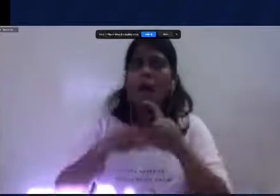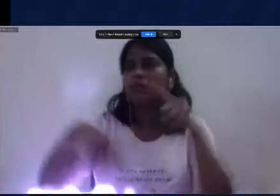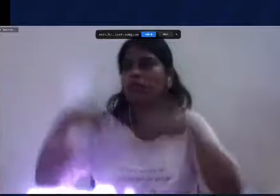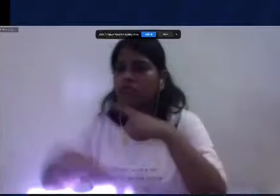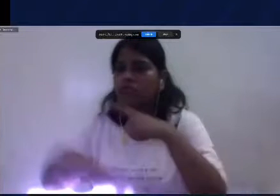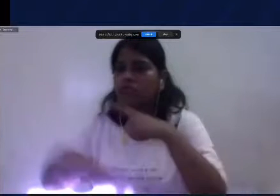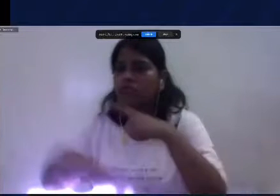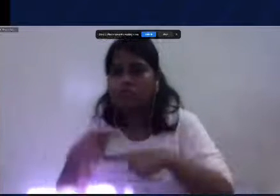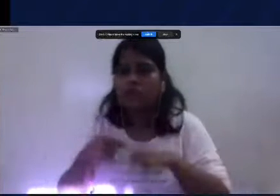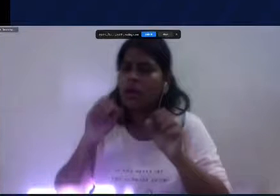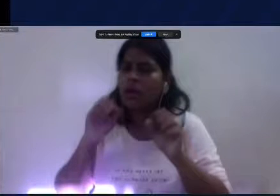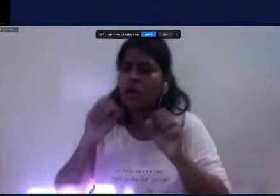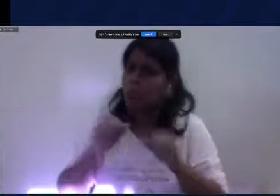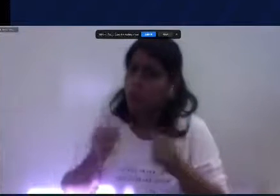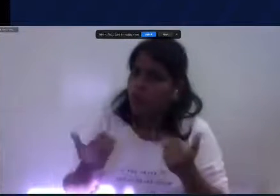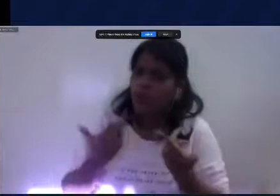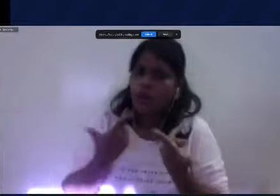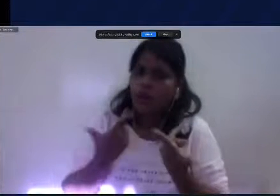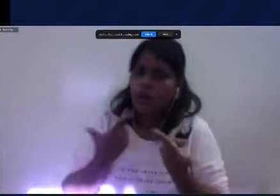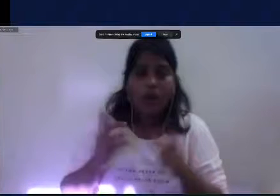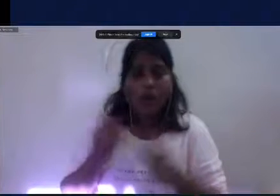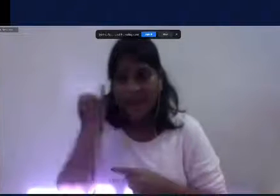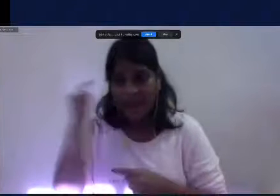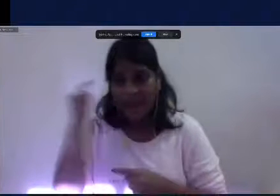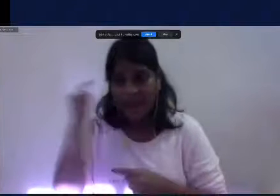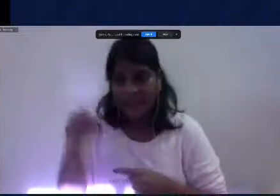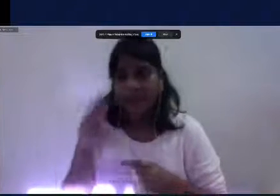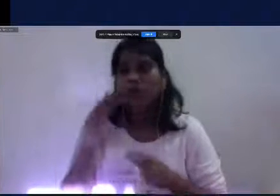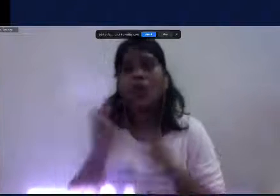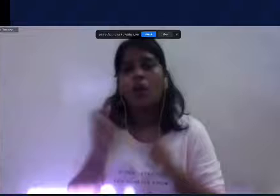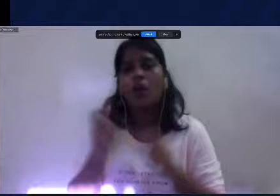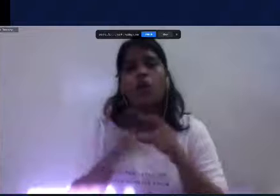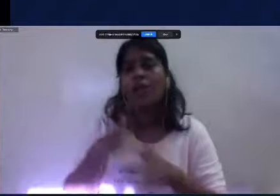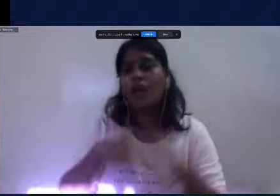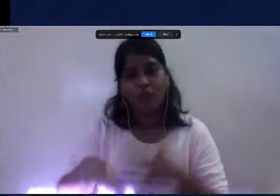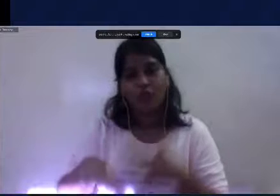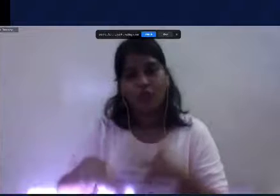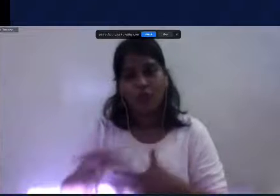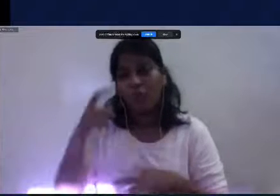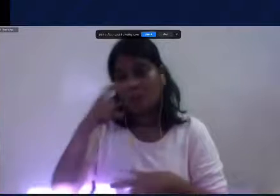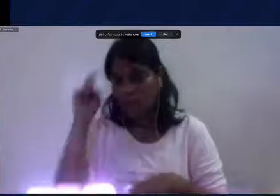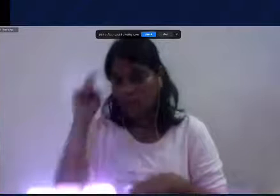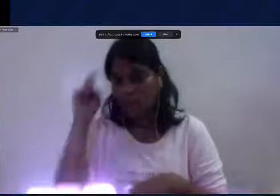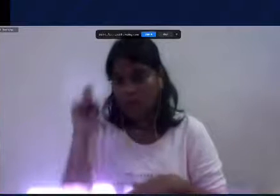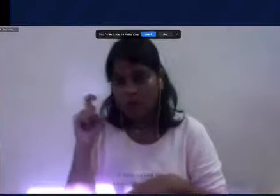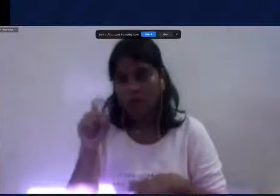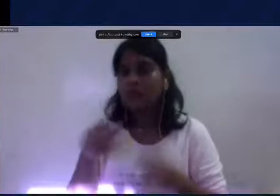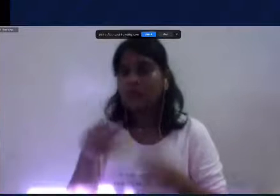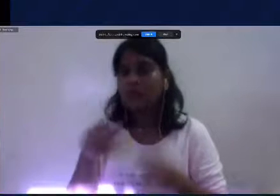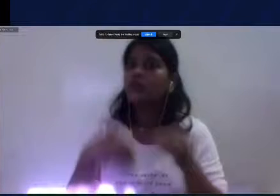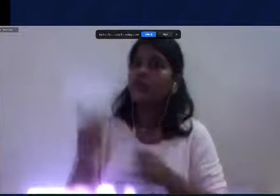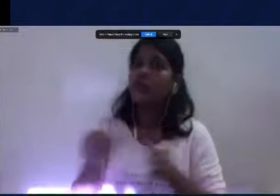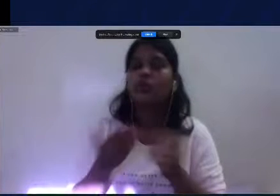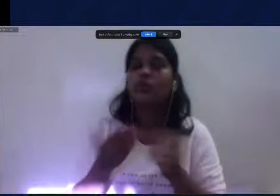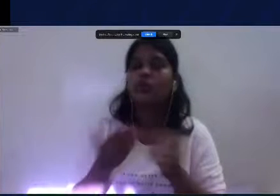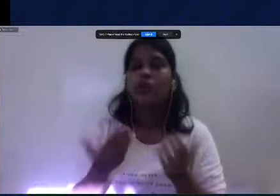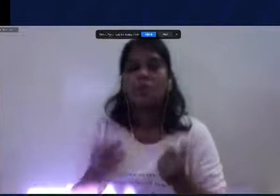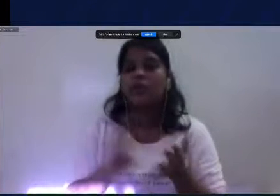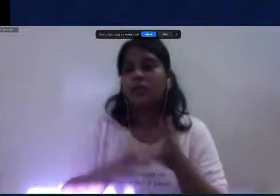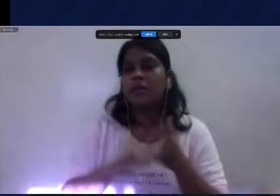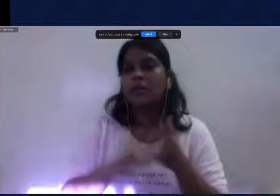have got this idea of this cloud platform, because they went to the appliance manufacturers. They got